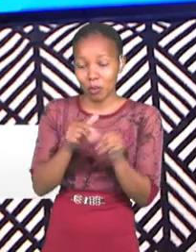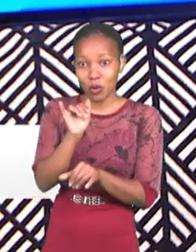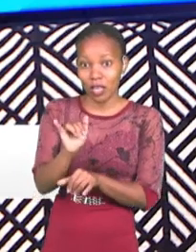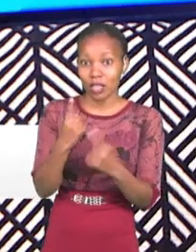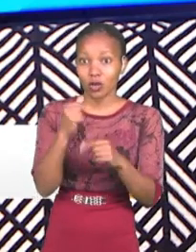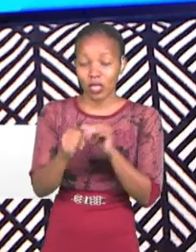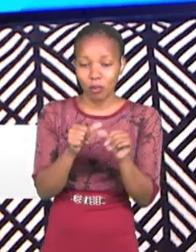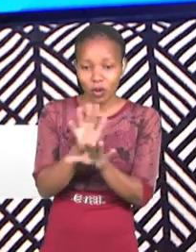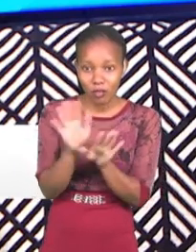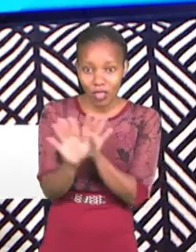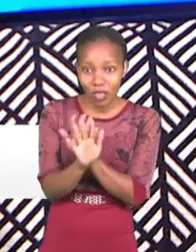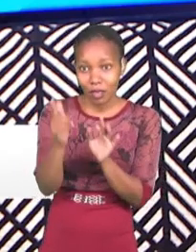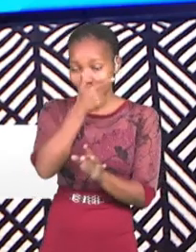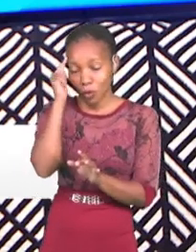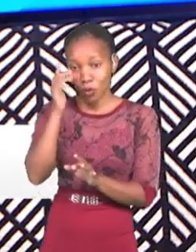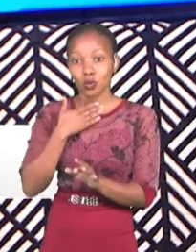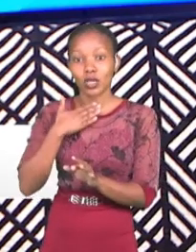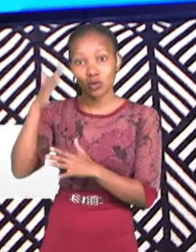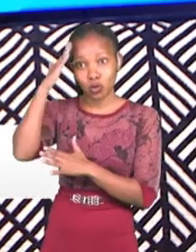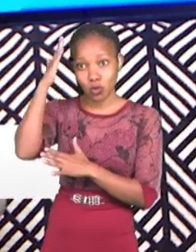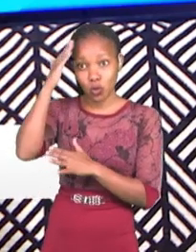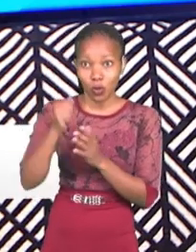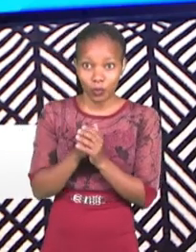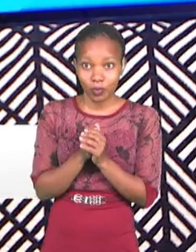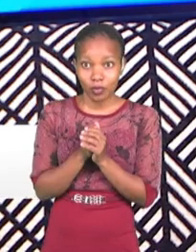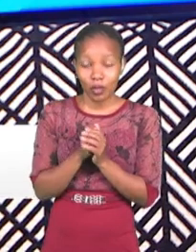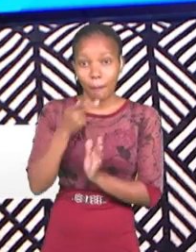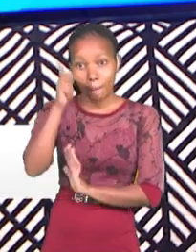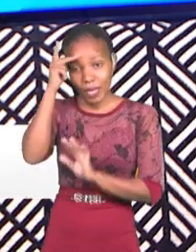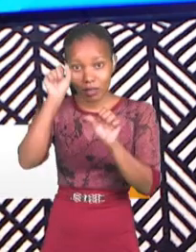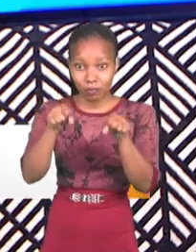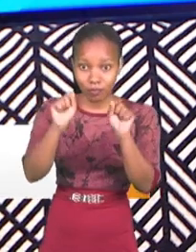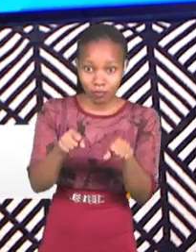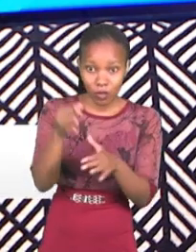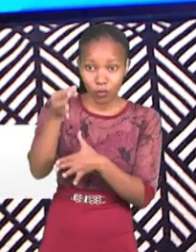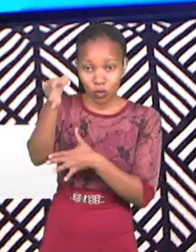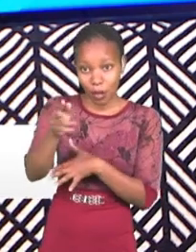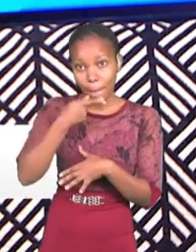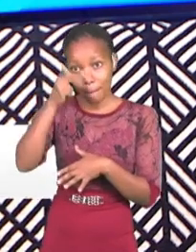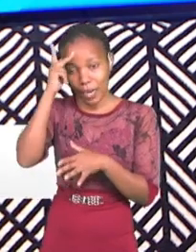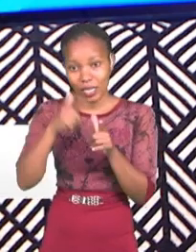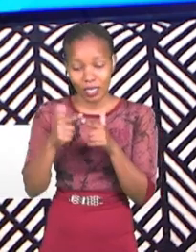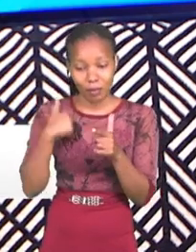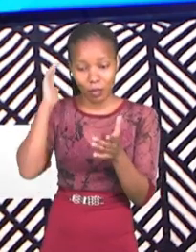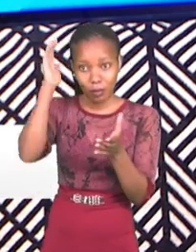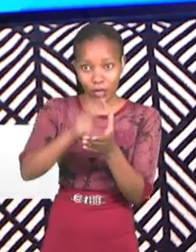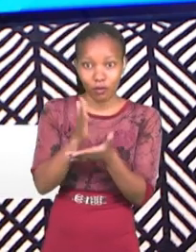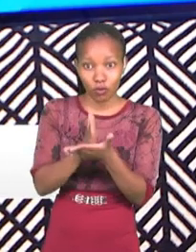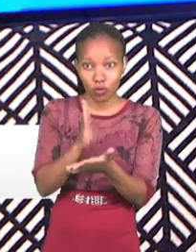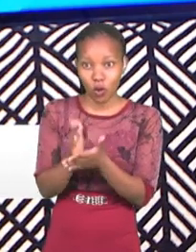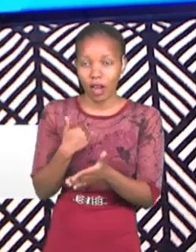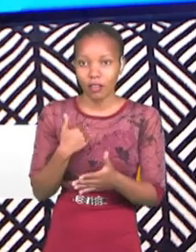about all these things because now we need to know them as maybe potential parents, as future parents. I believe there's some sense in this.